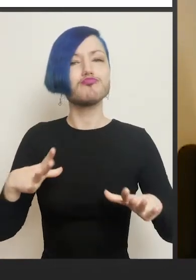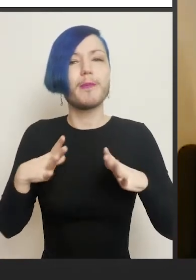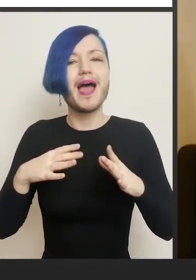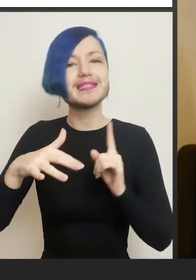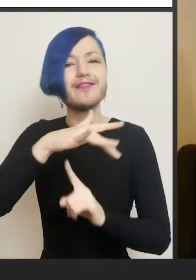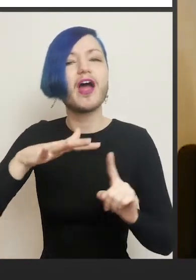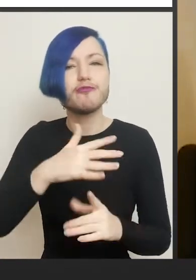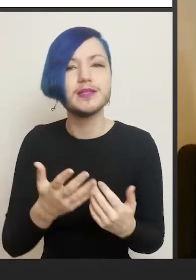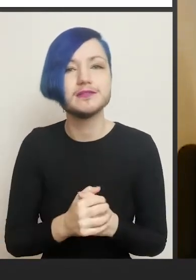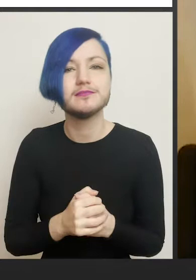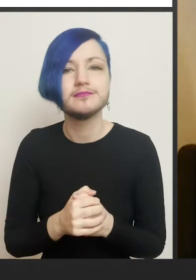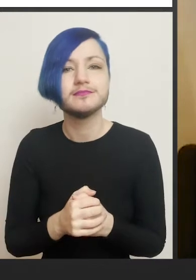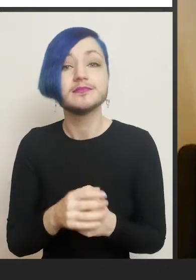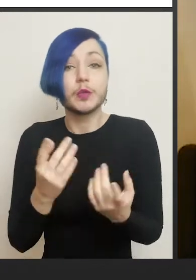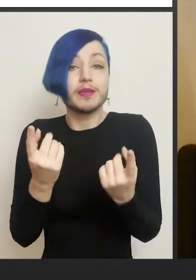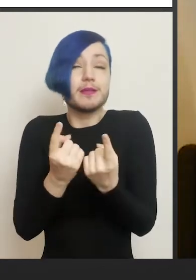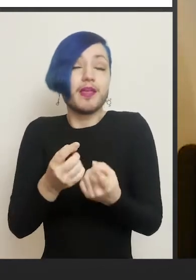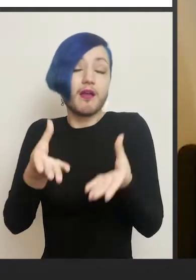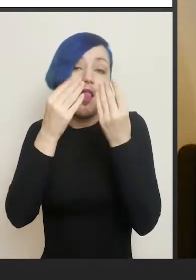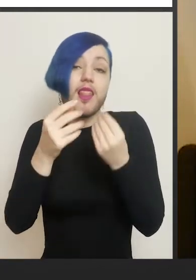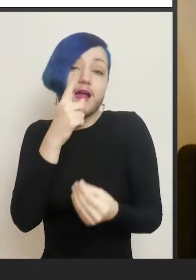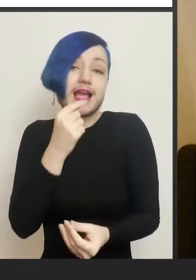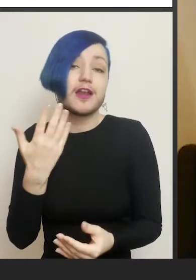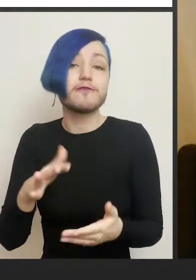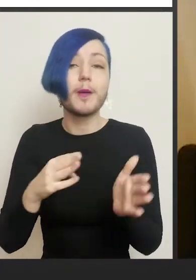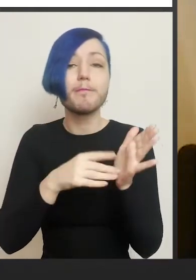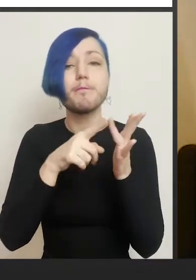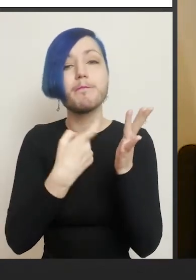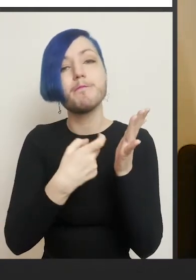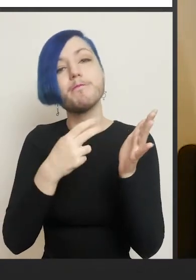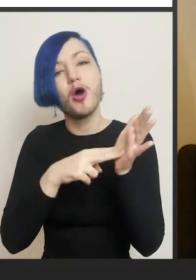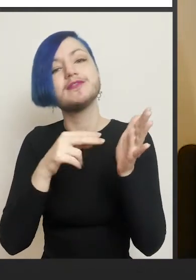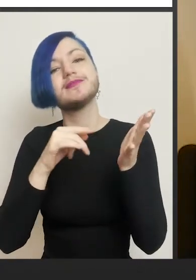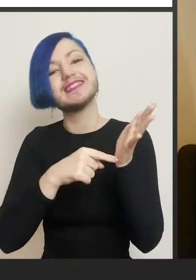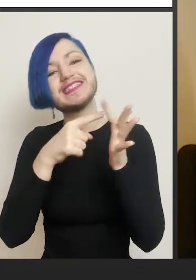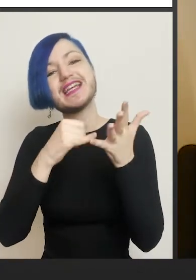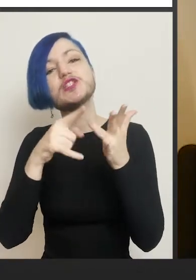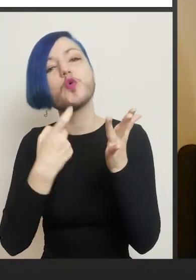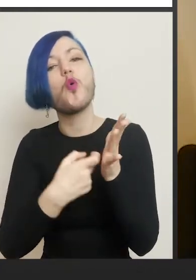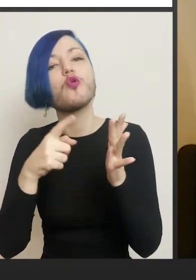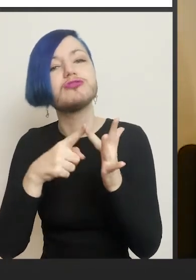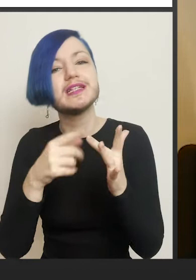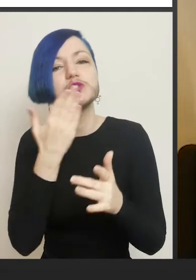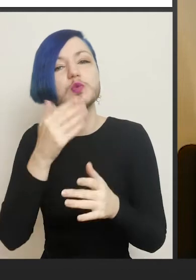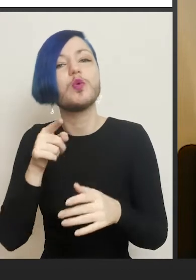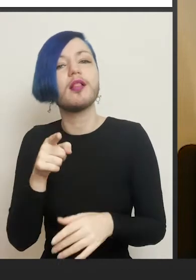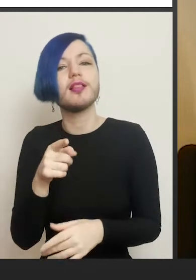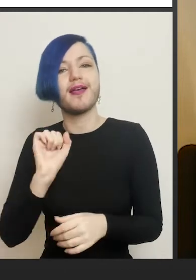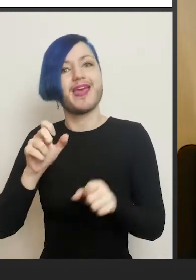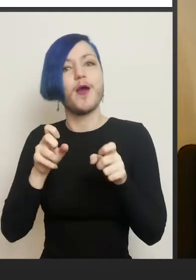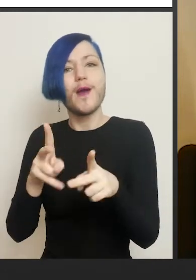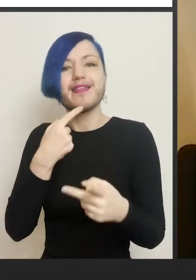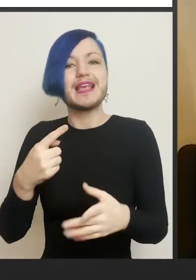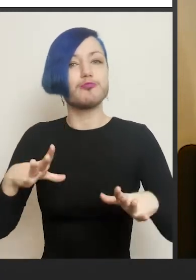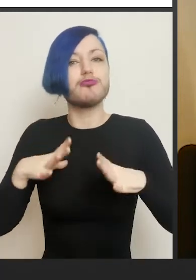environment. Yeah, that's something that we can learn perhaps from the Montessori school playbook. They say that